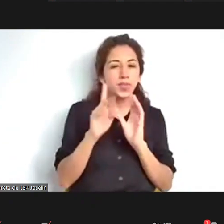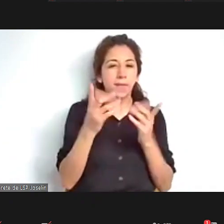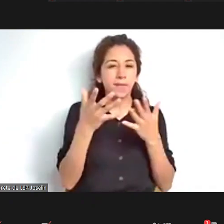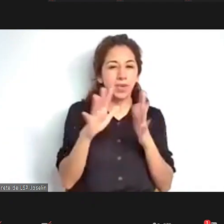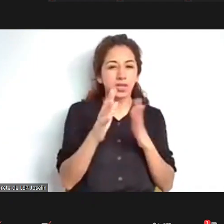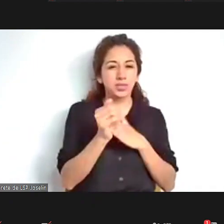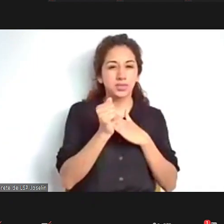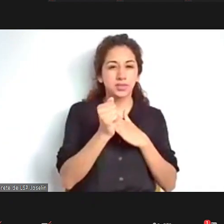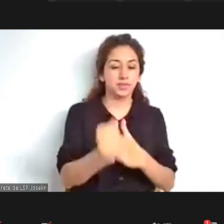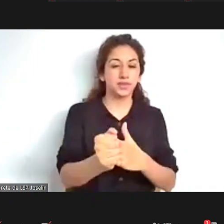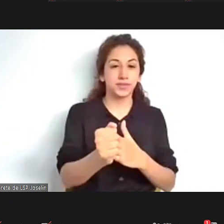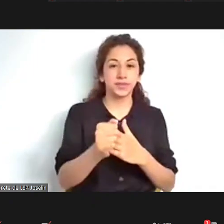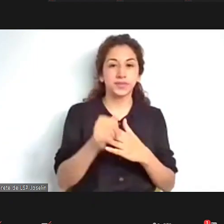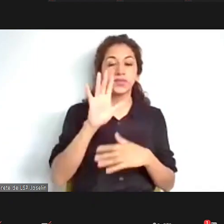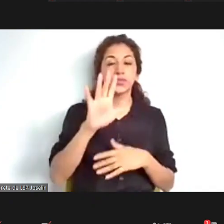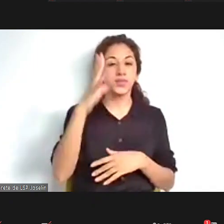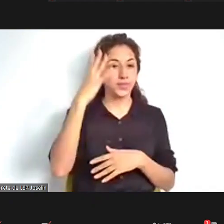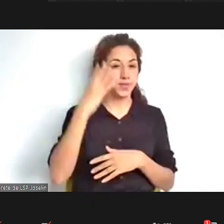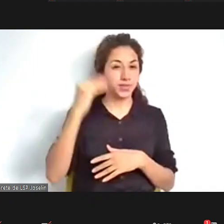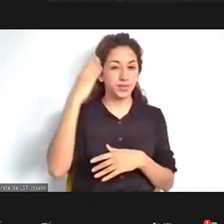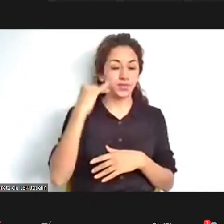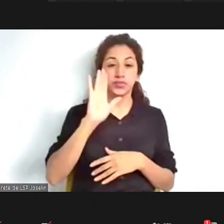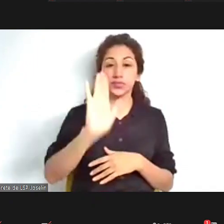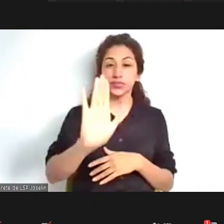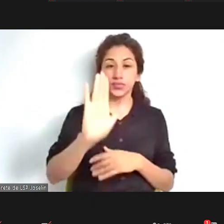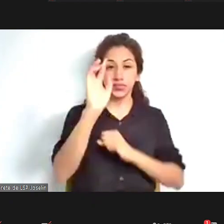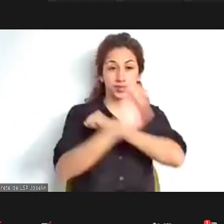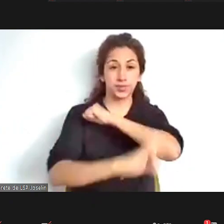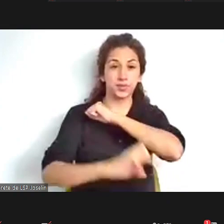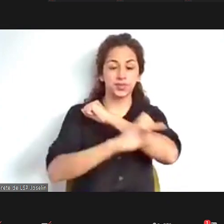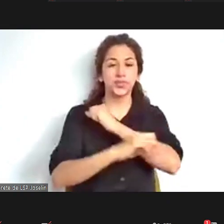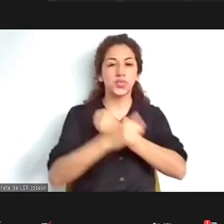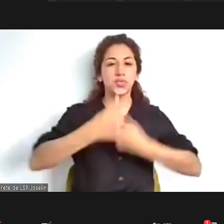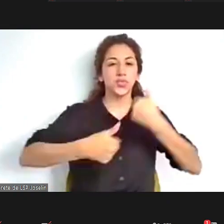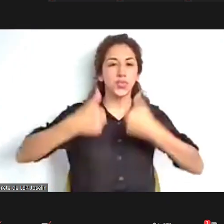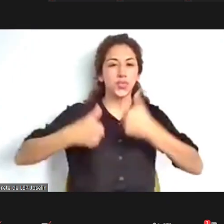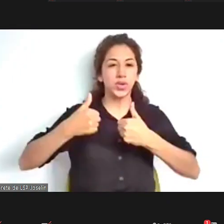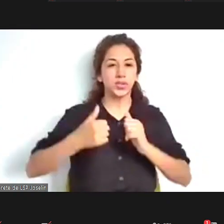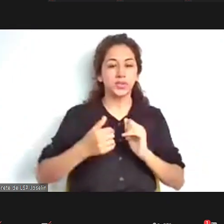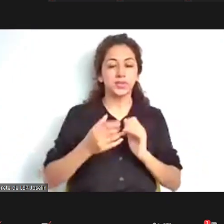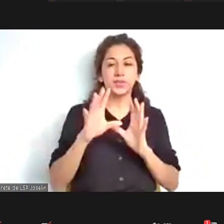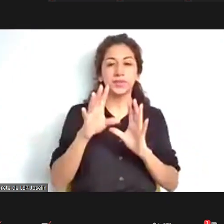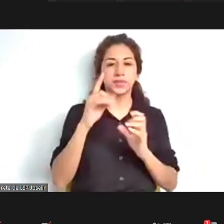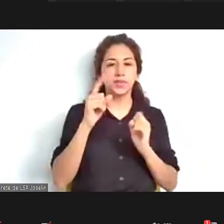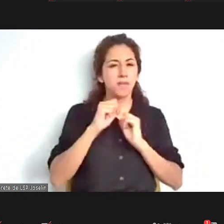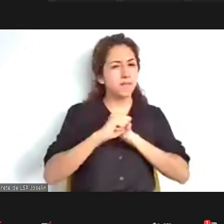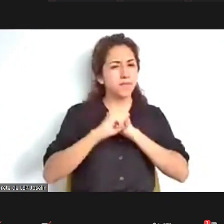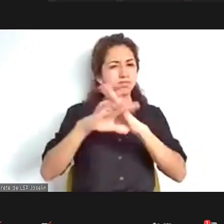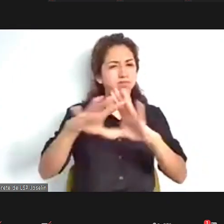we have to go to this model as a guideline uh from the experience of your country